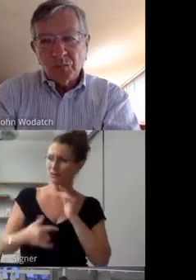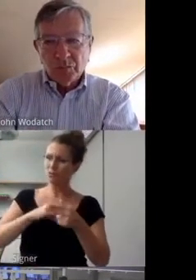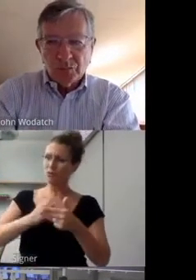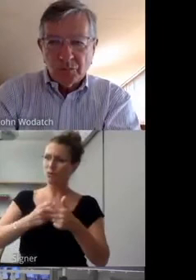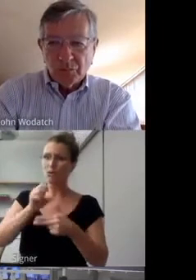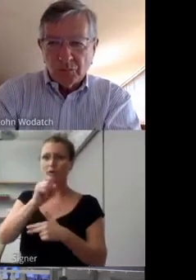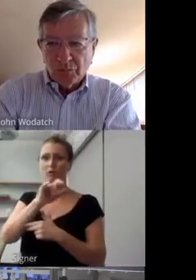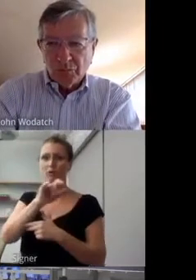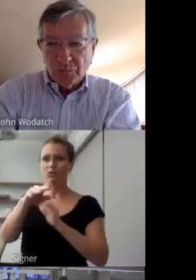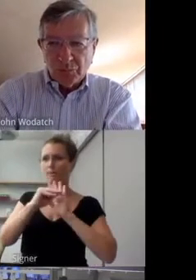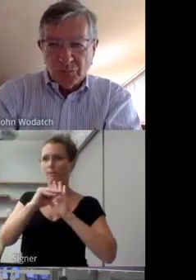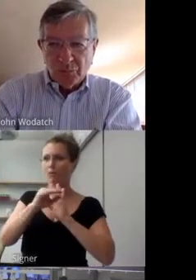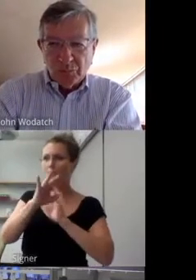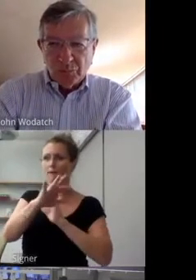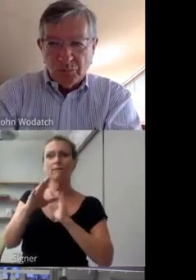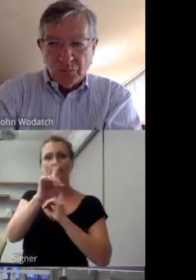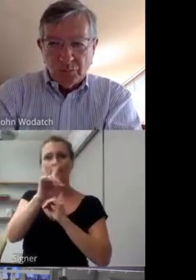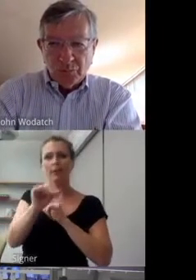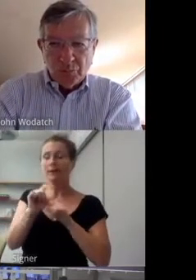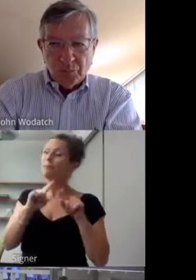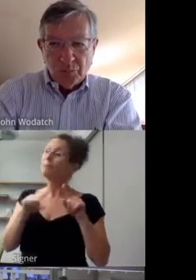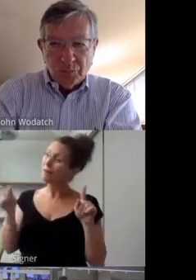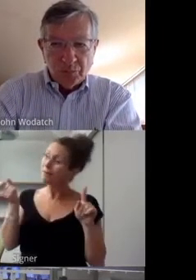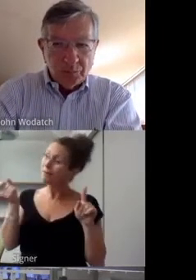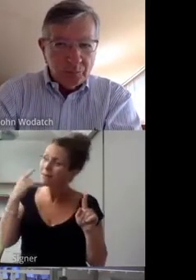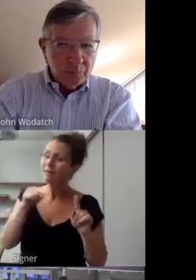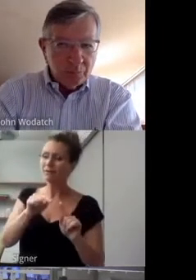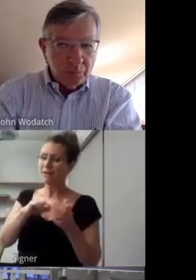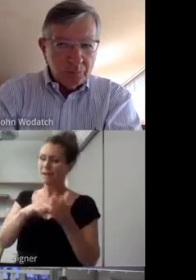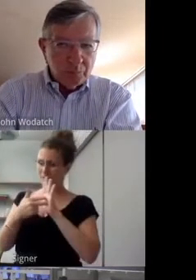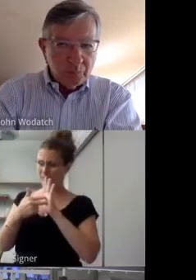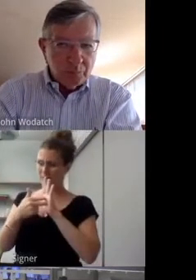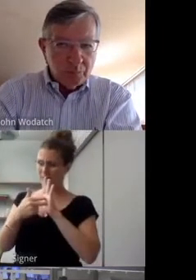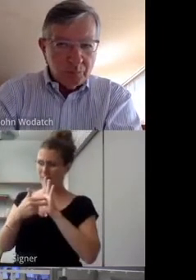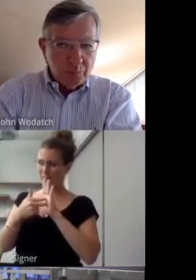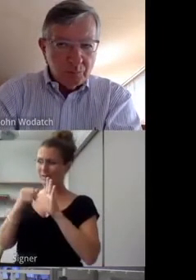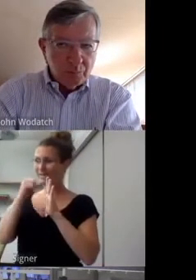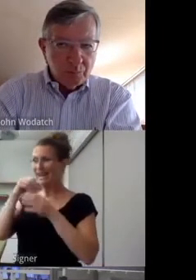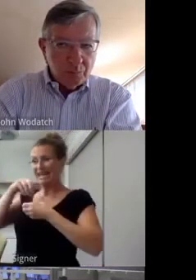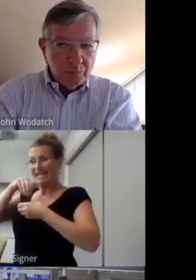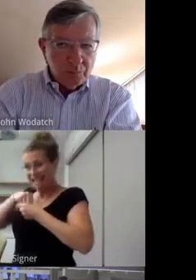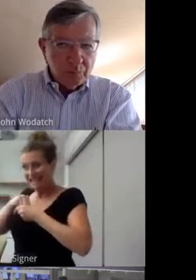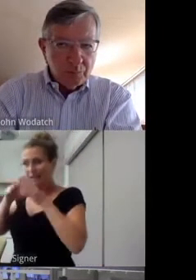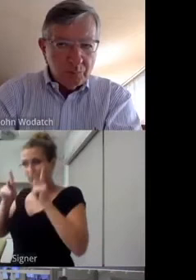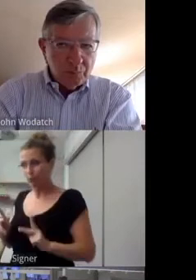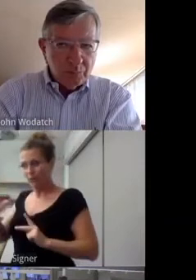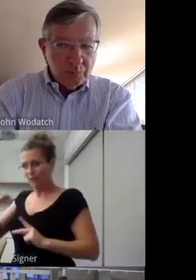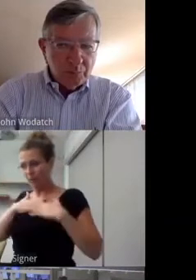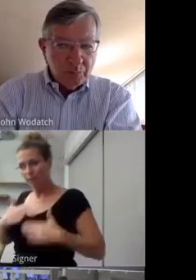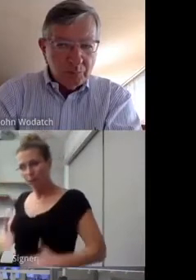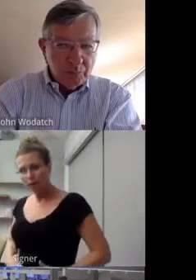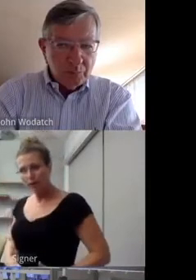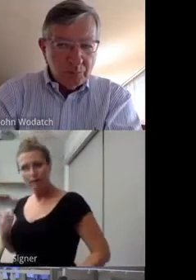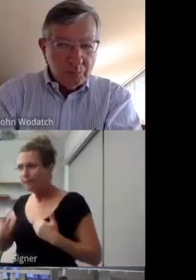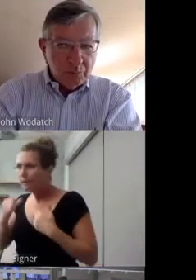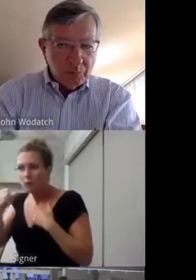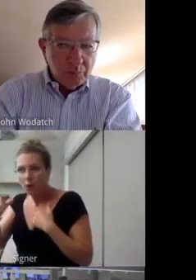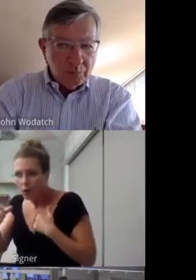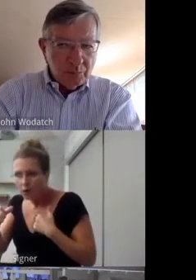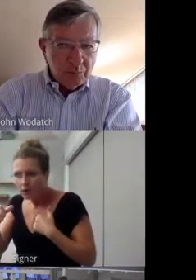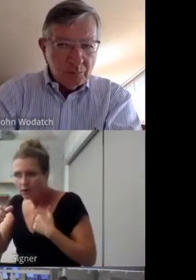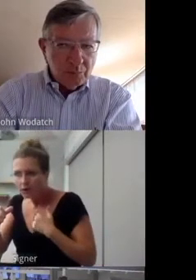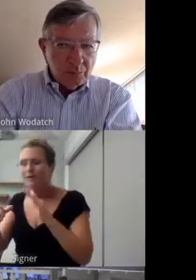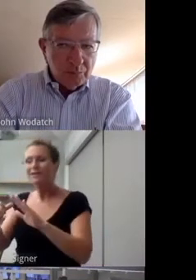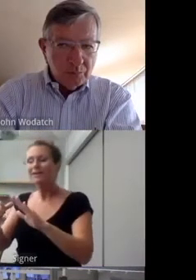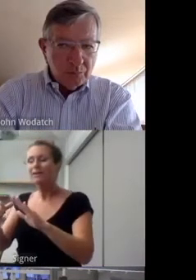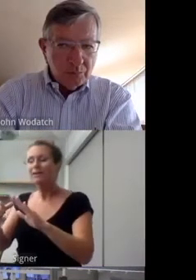to say that disability is not in the person's body. Disability is the consequence